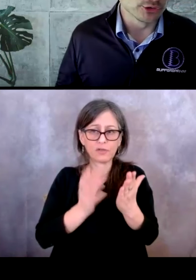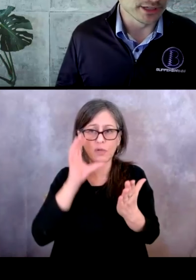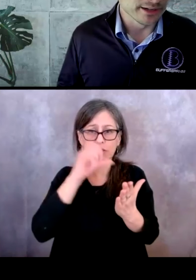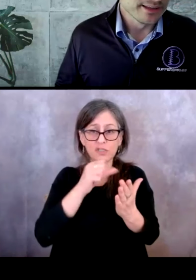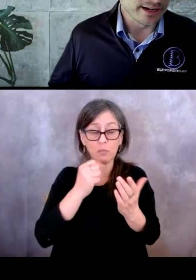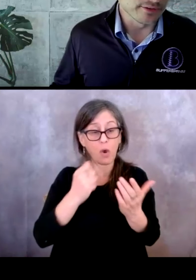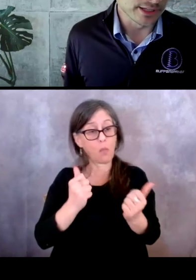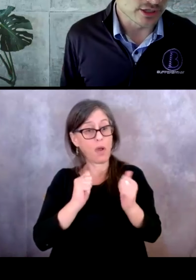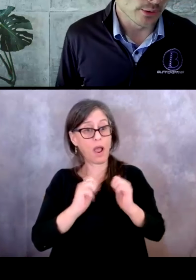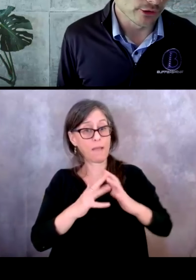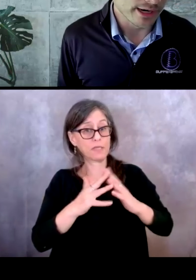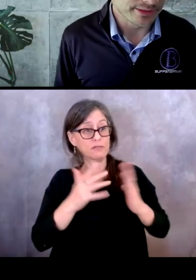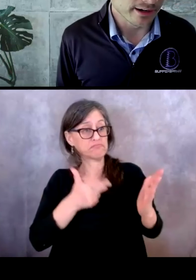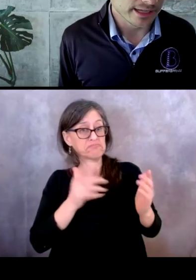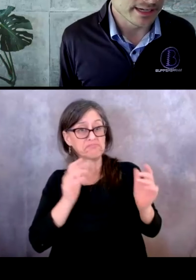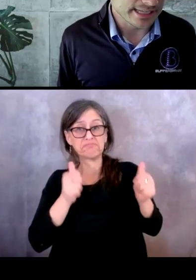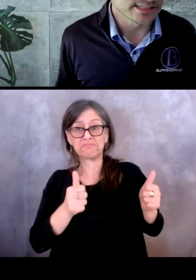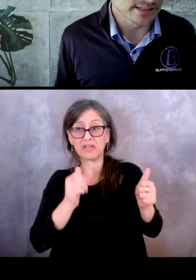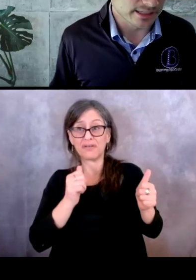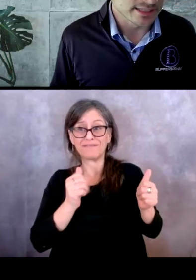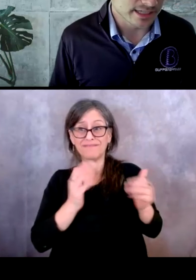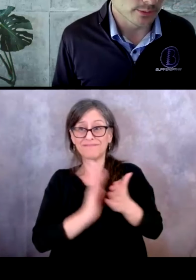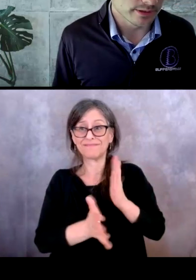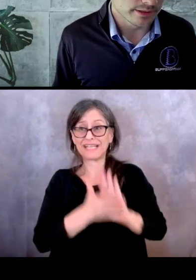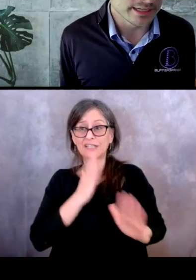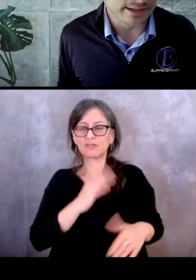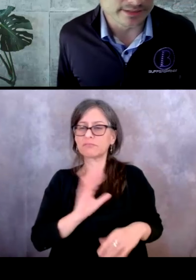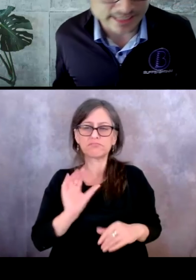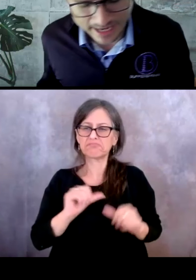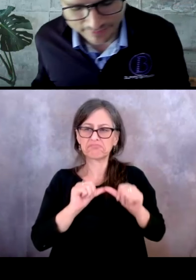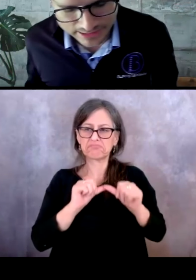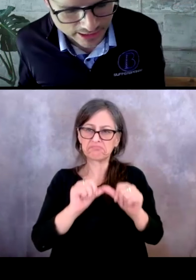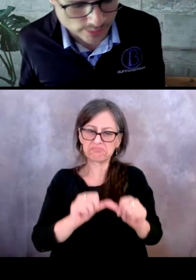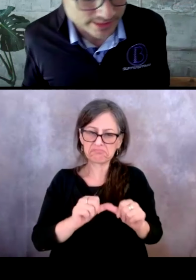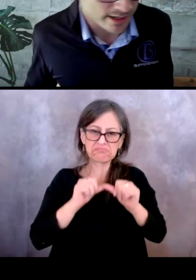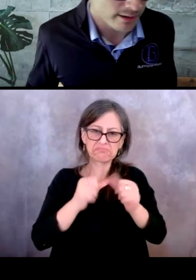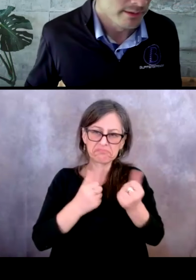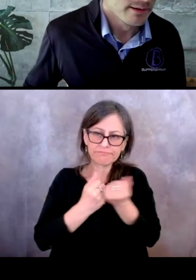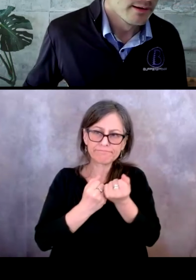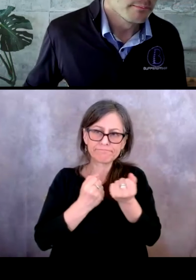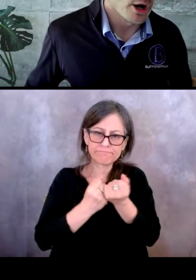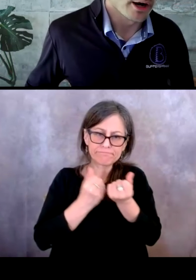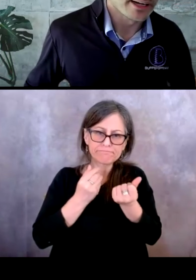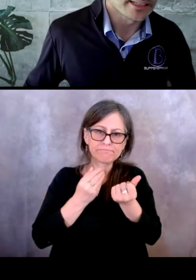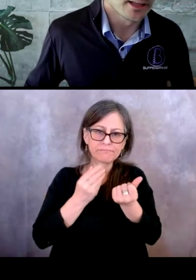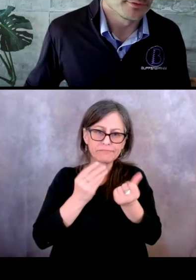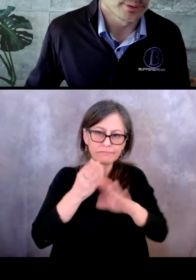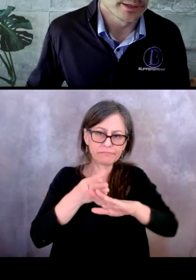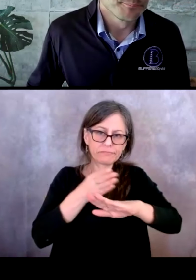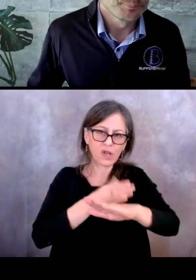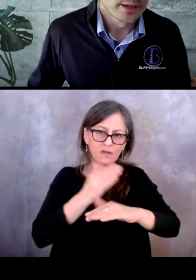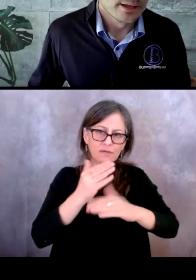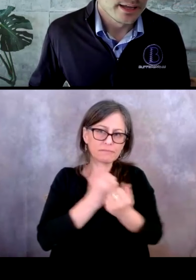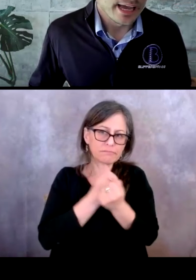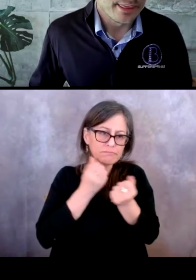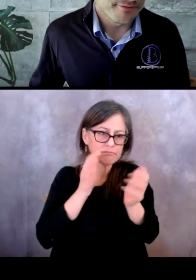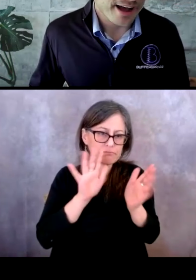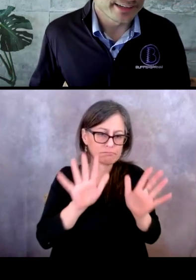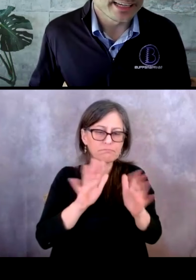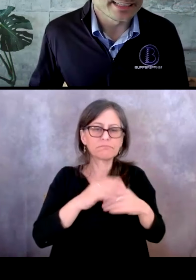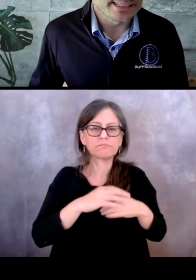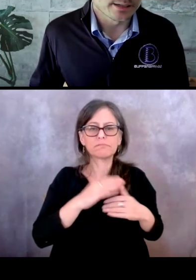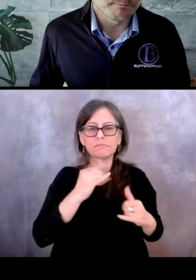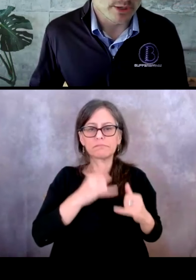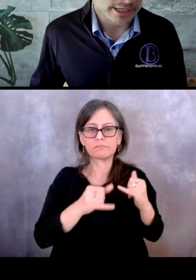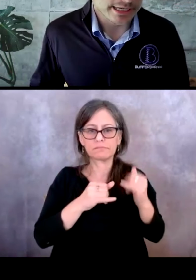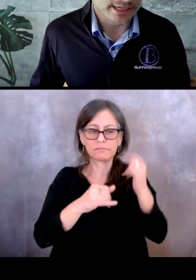you built it, that everything's going great there. It needs to continue, needs to have continuous progress and love to it. And then